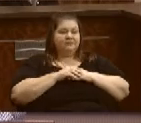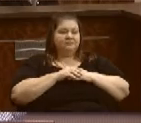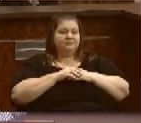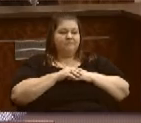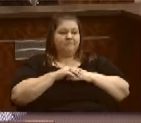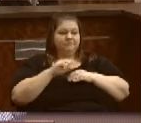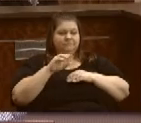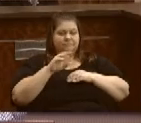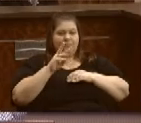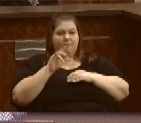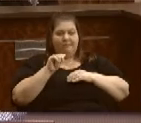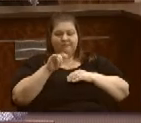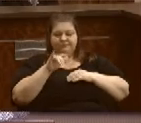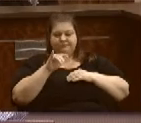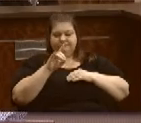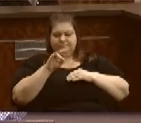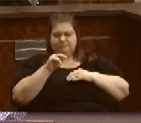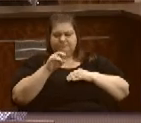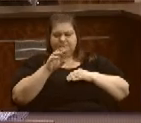Suite 200.